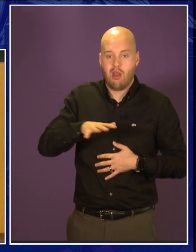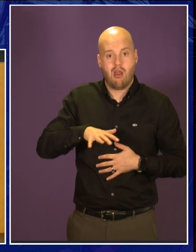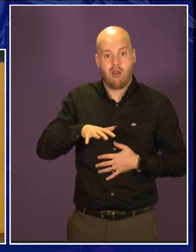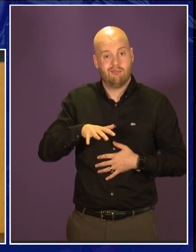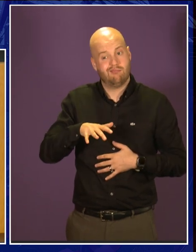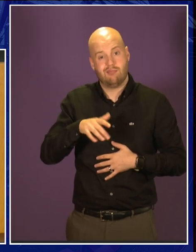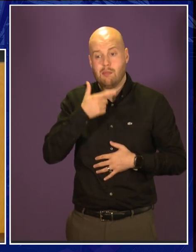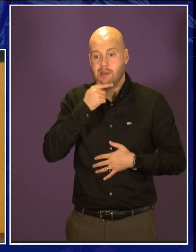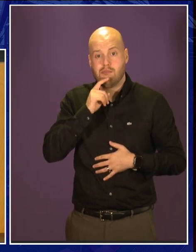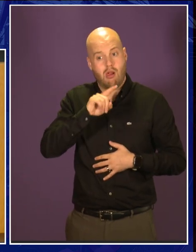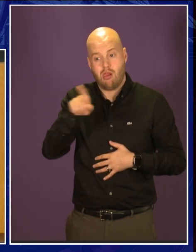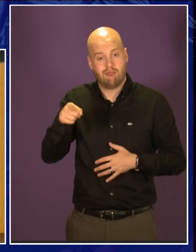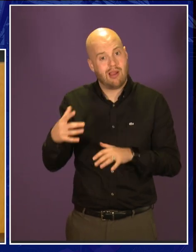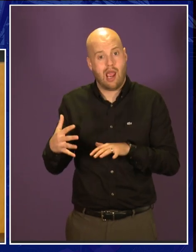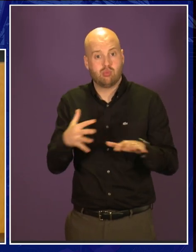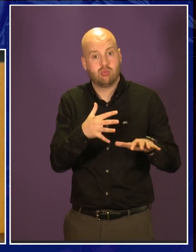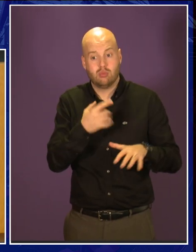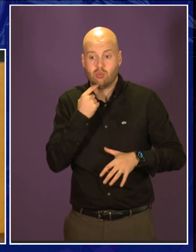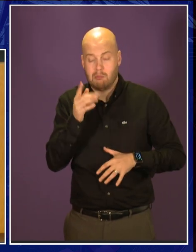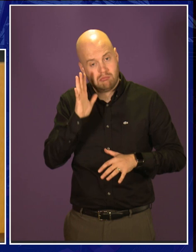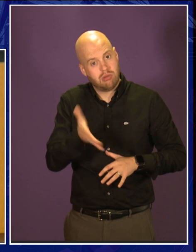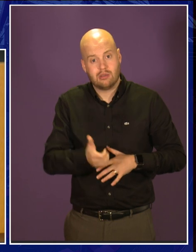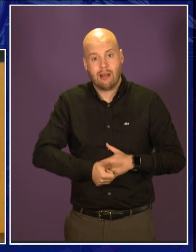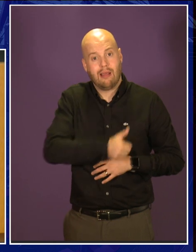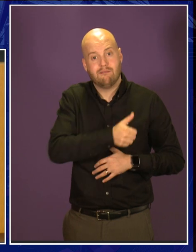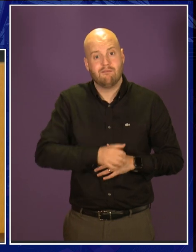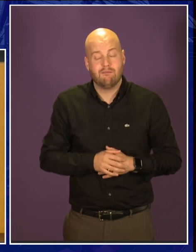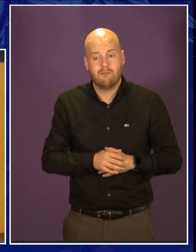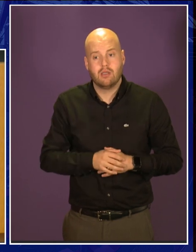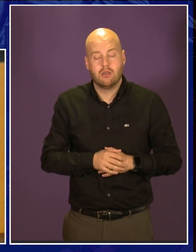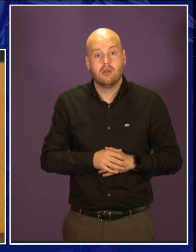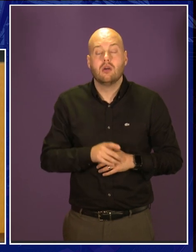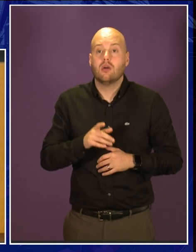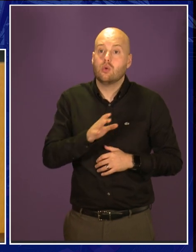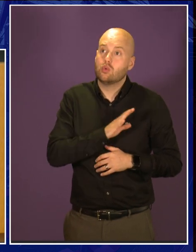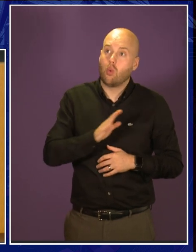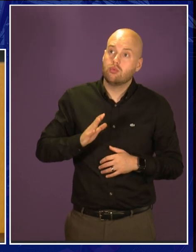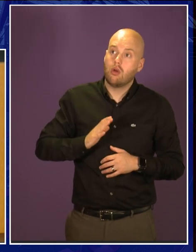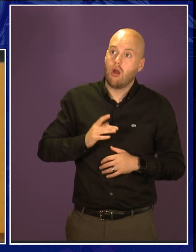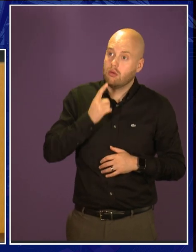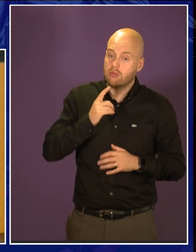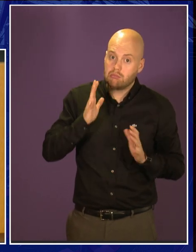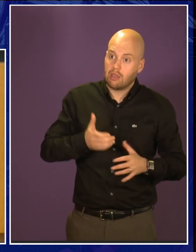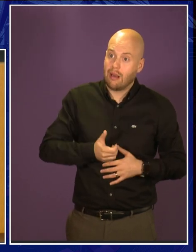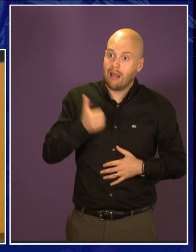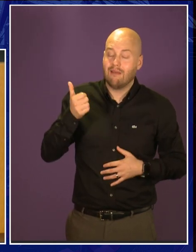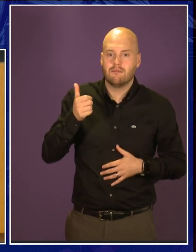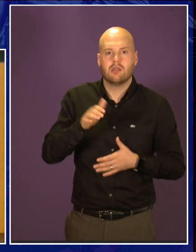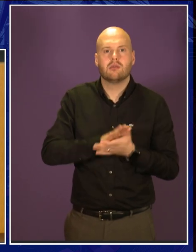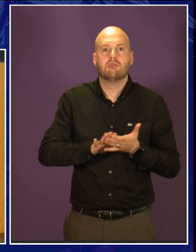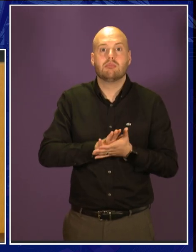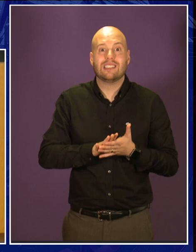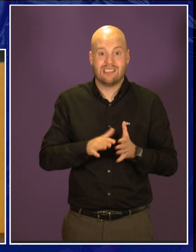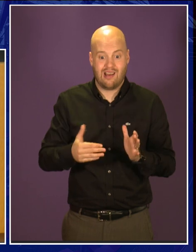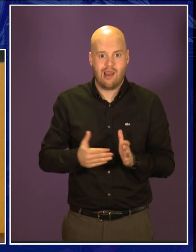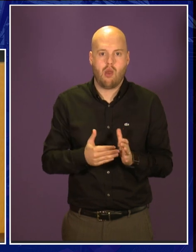out of their places. Like, you have to leave. And when the soldiers say, you have to leave, it means you have to leave. You don't have time